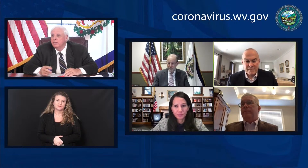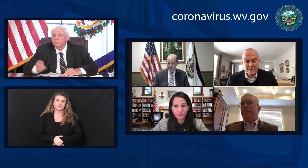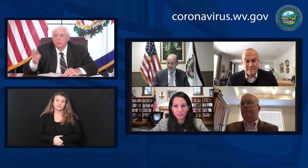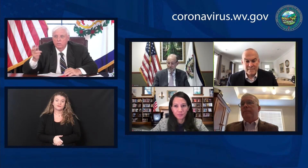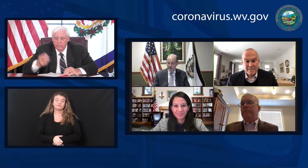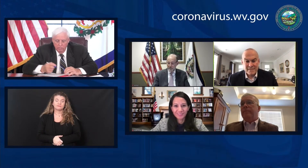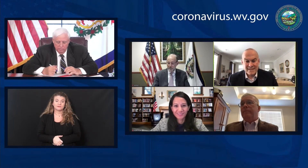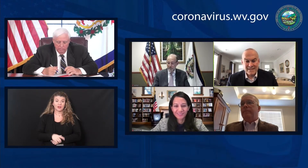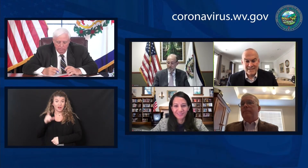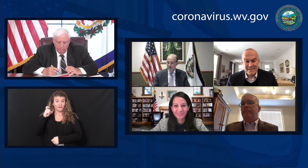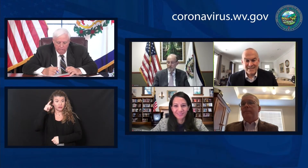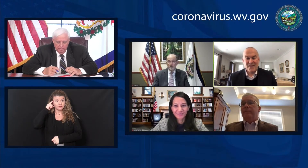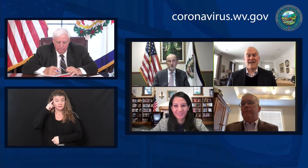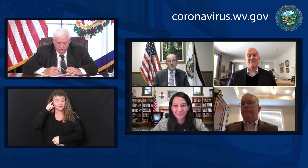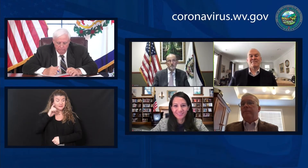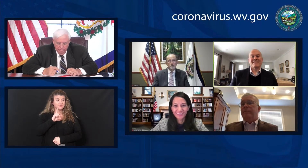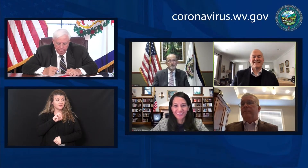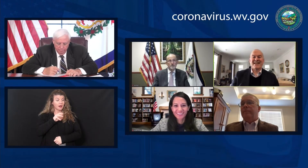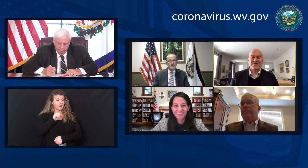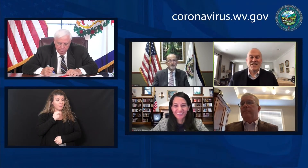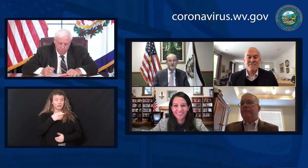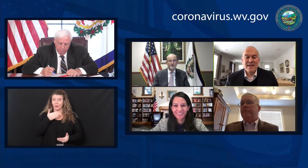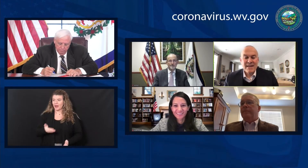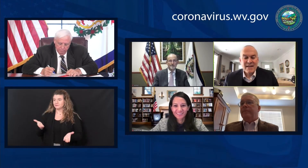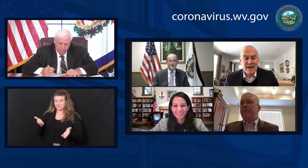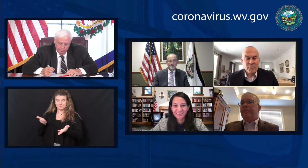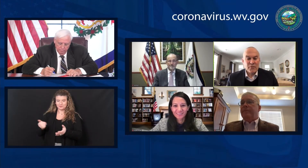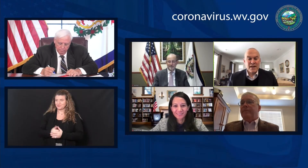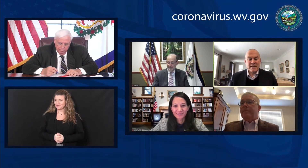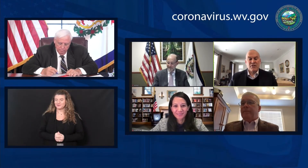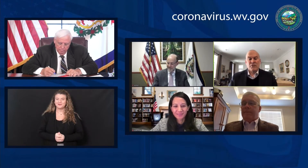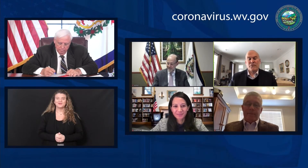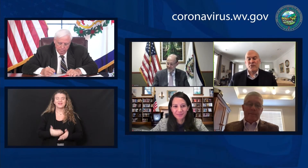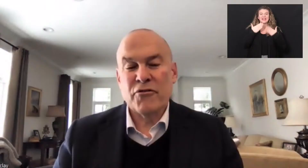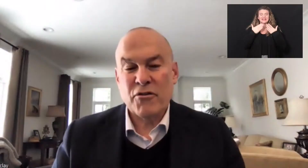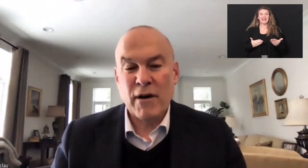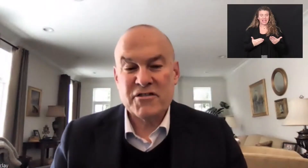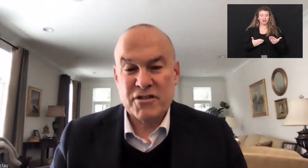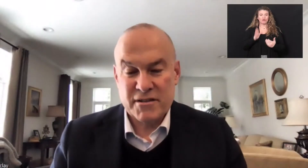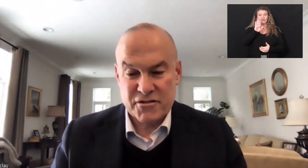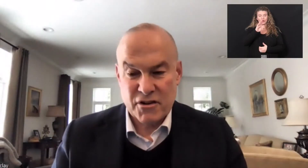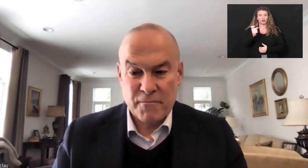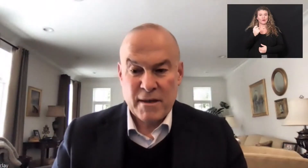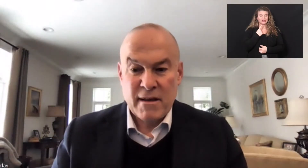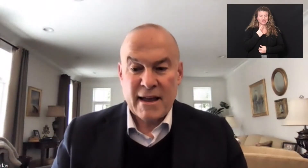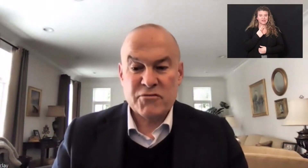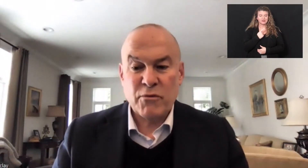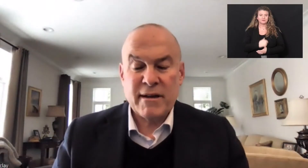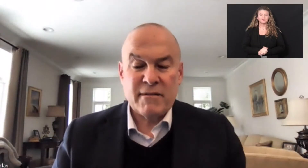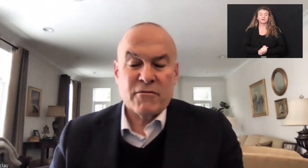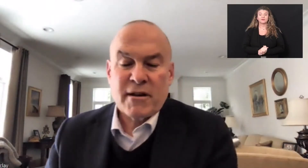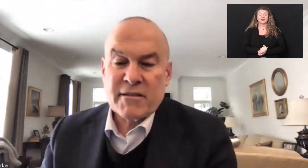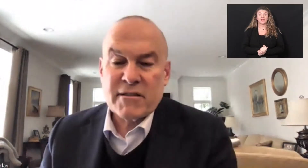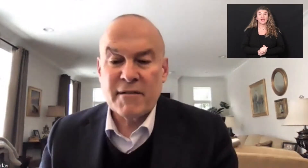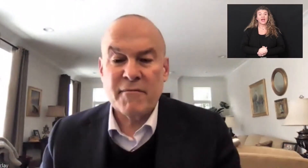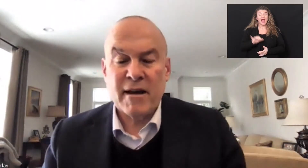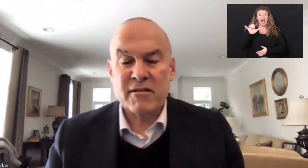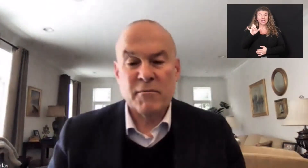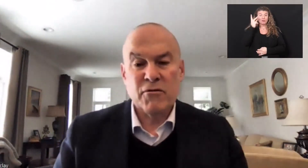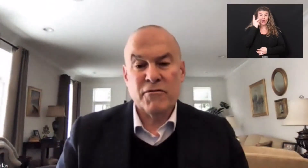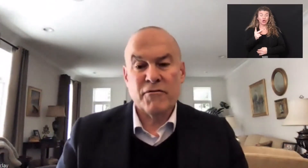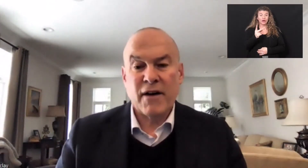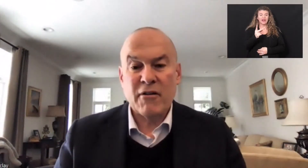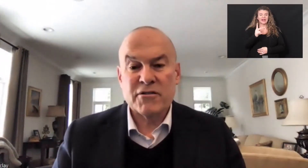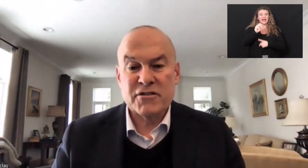Governor? Yes, sir. Go, Doc. Okay, sounds good. Well, thank you for the question. So as we look at